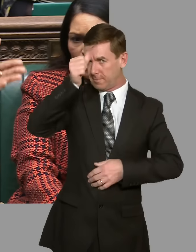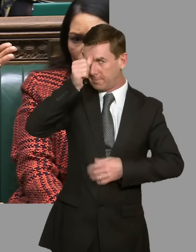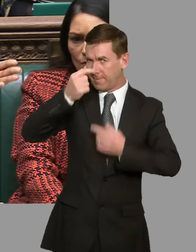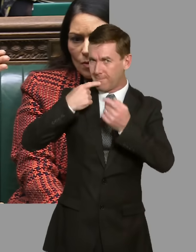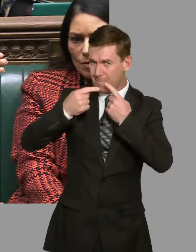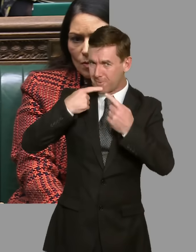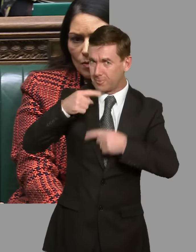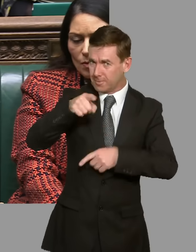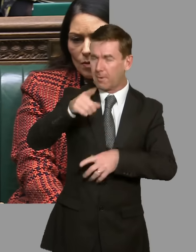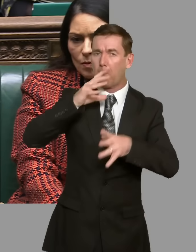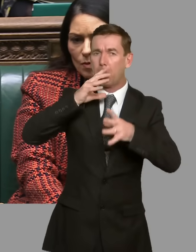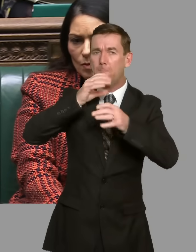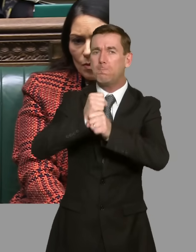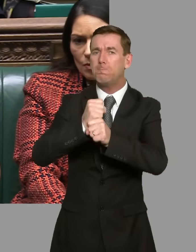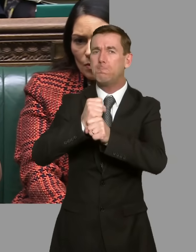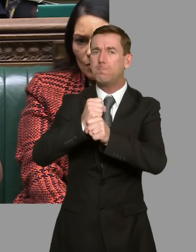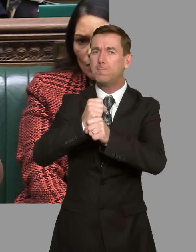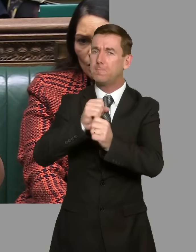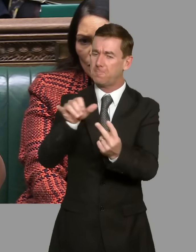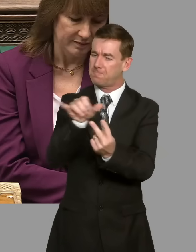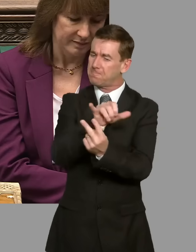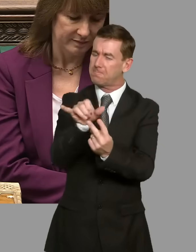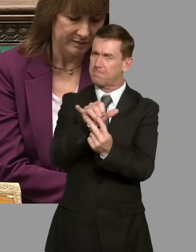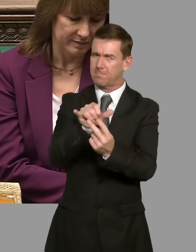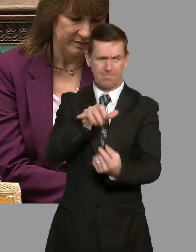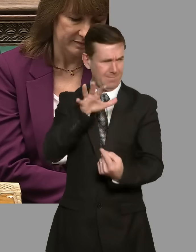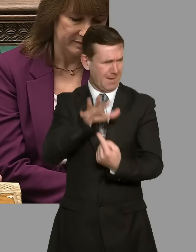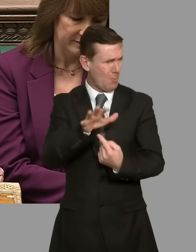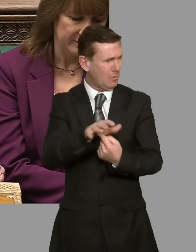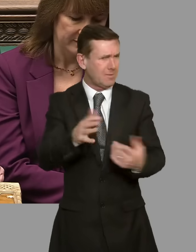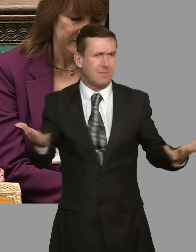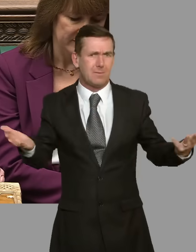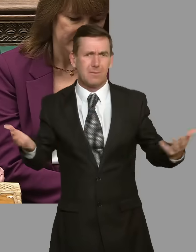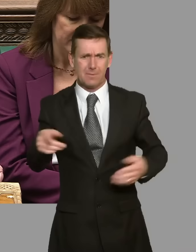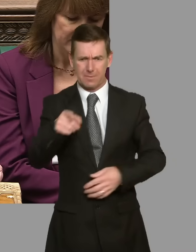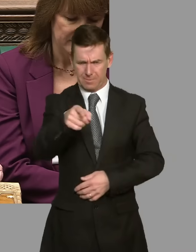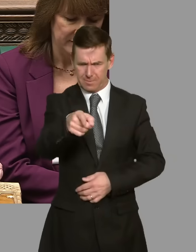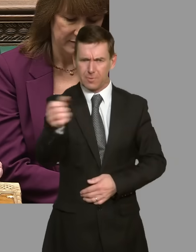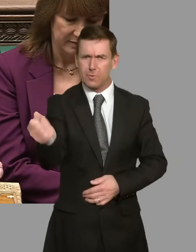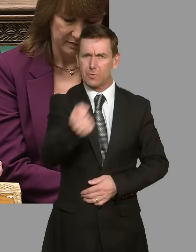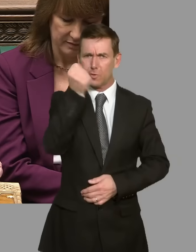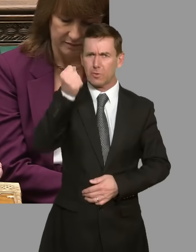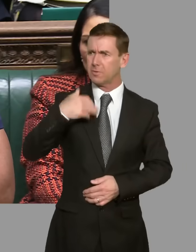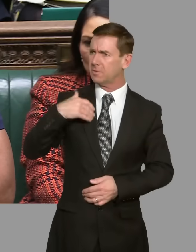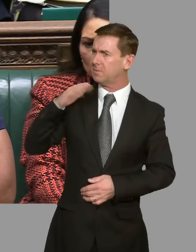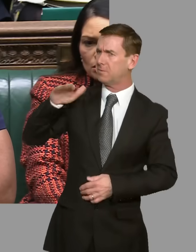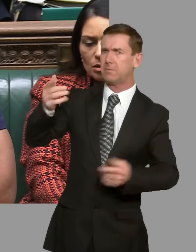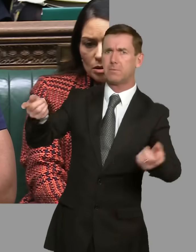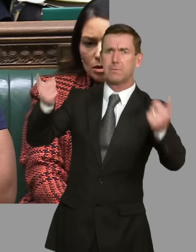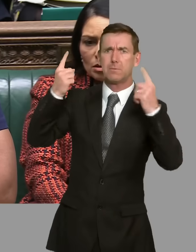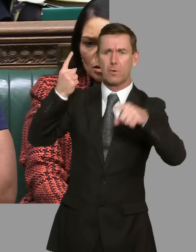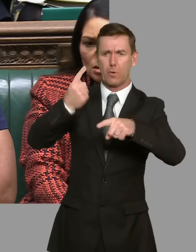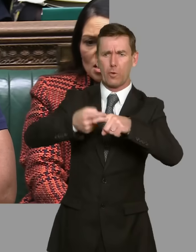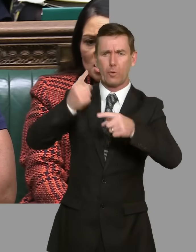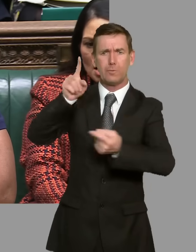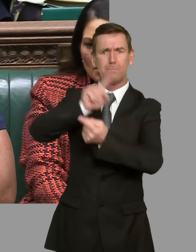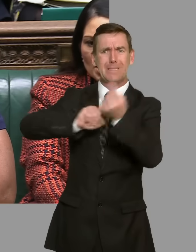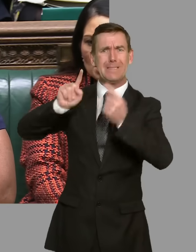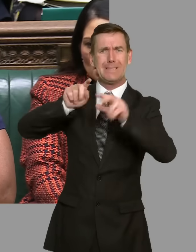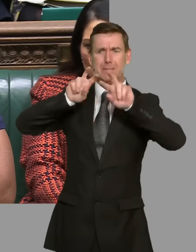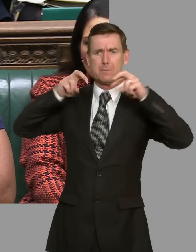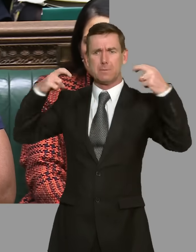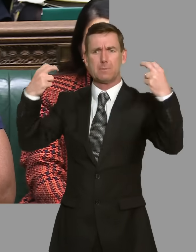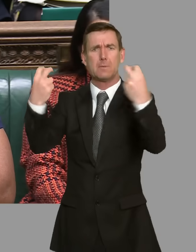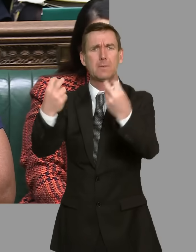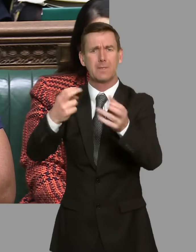calling an urgent meeting of NATO leaders. He should have spoken to President Trump by now. This is important because if